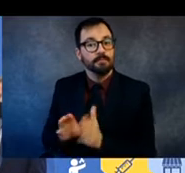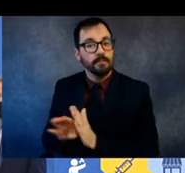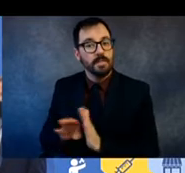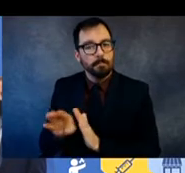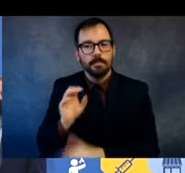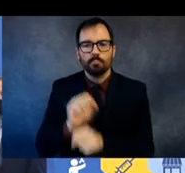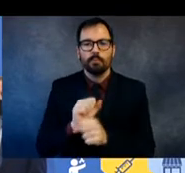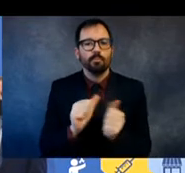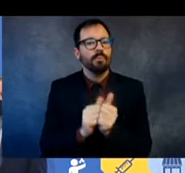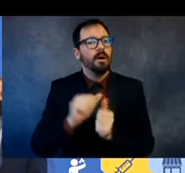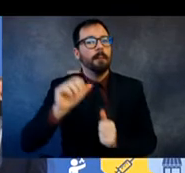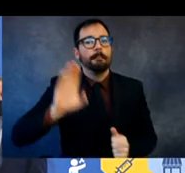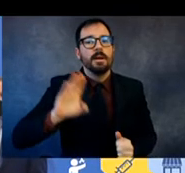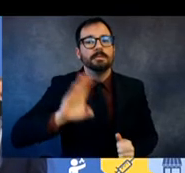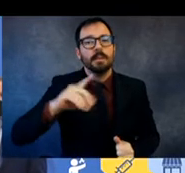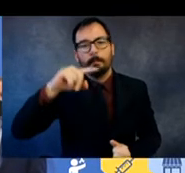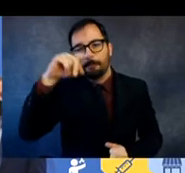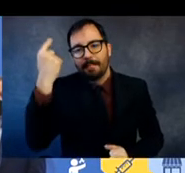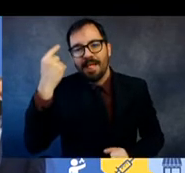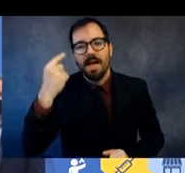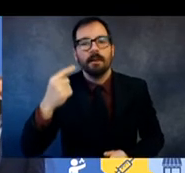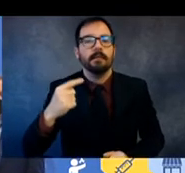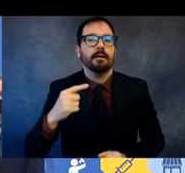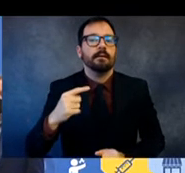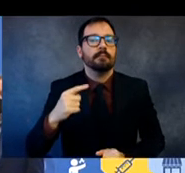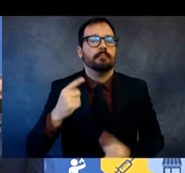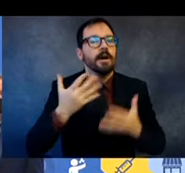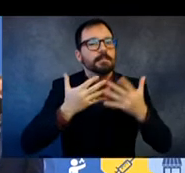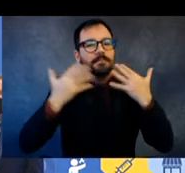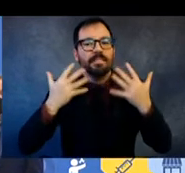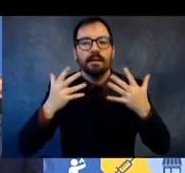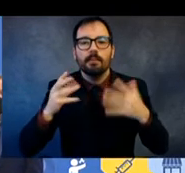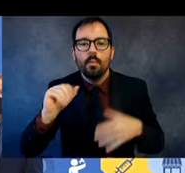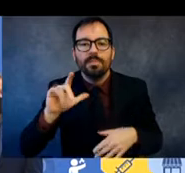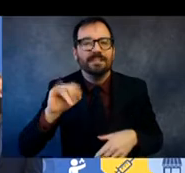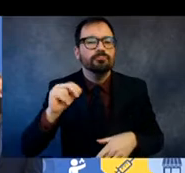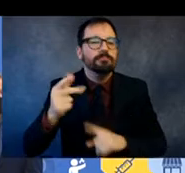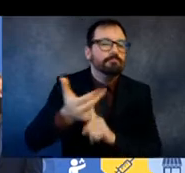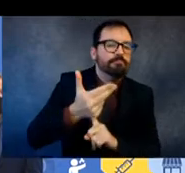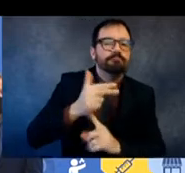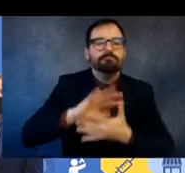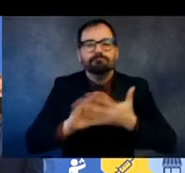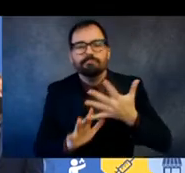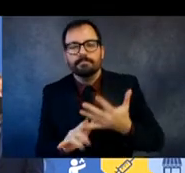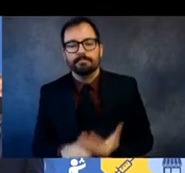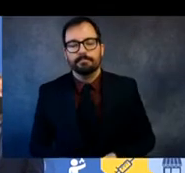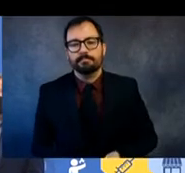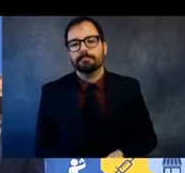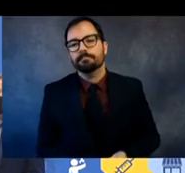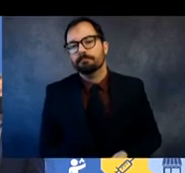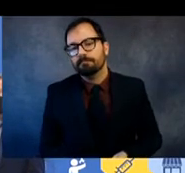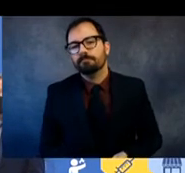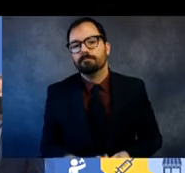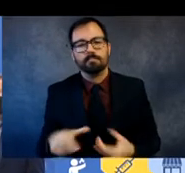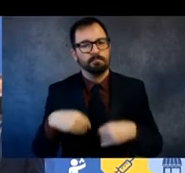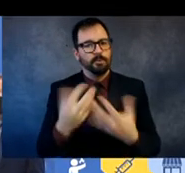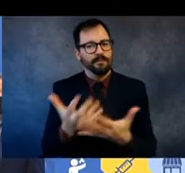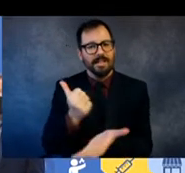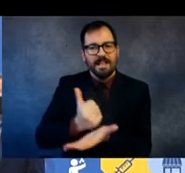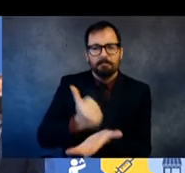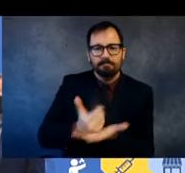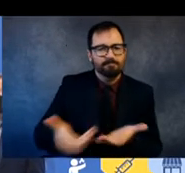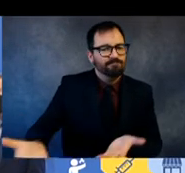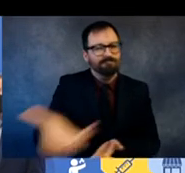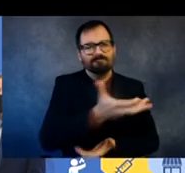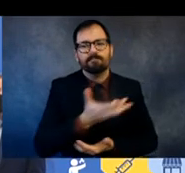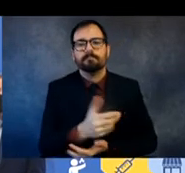to promote technical support and assistance that the city can help provide those businesses. The city will continue to host office hours for